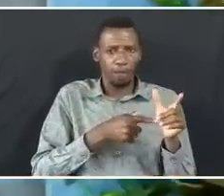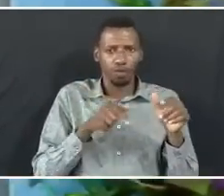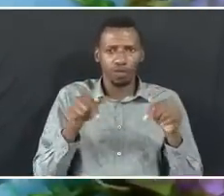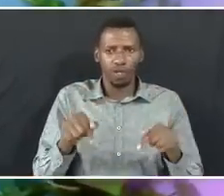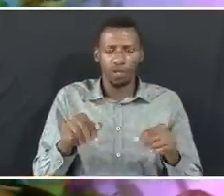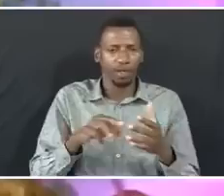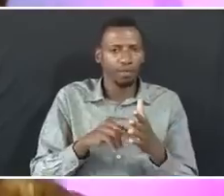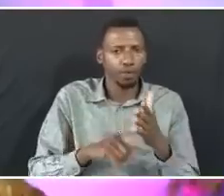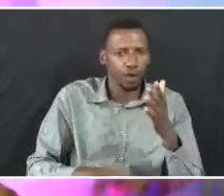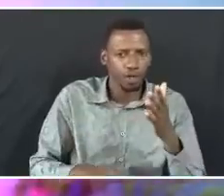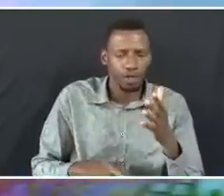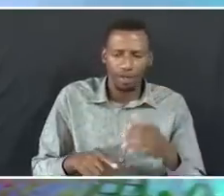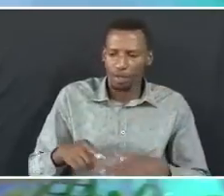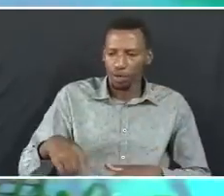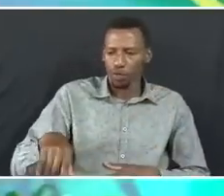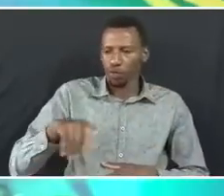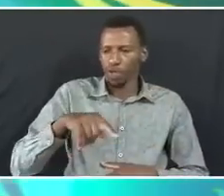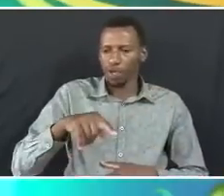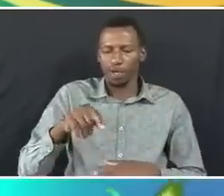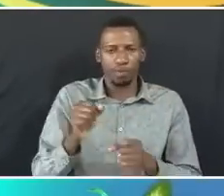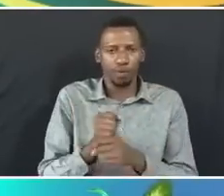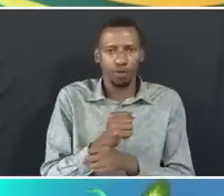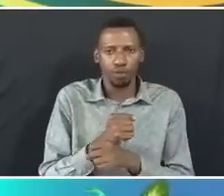point where we can no longer